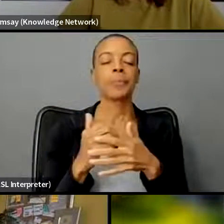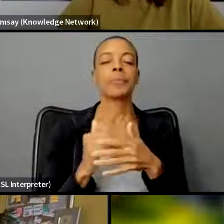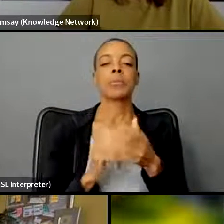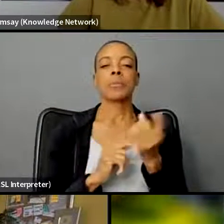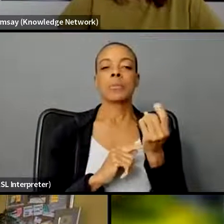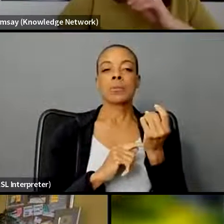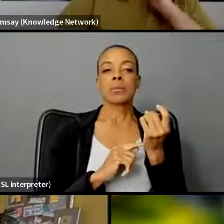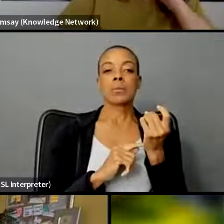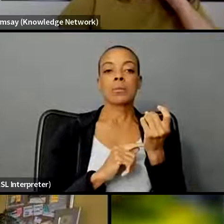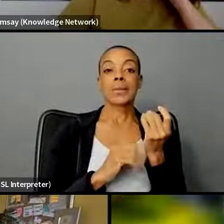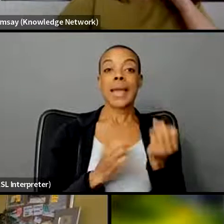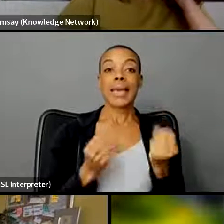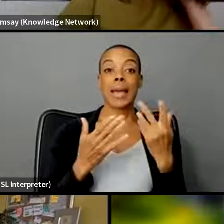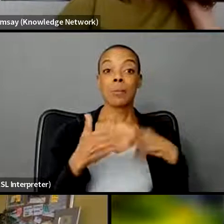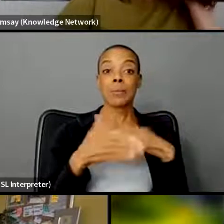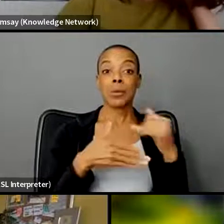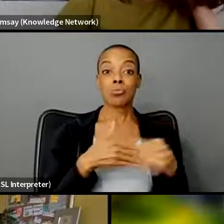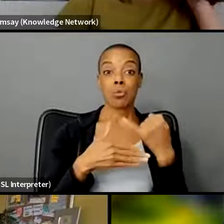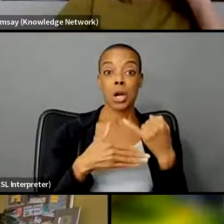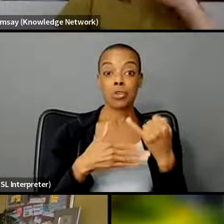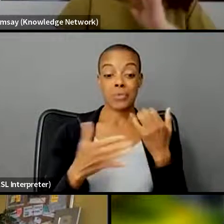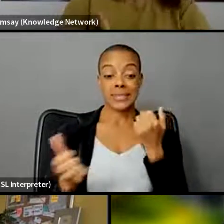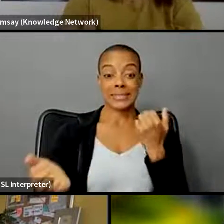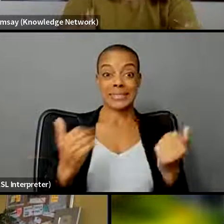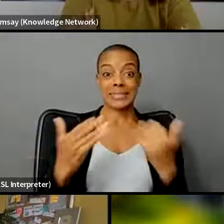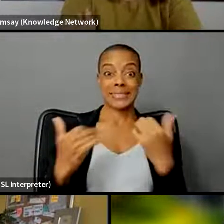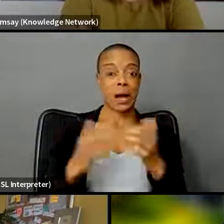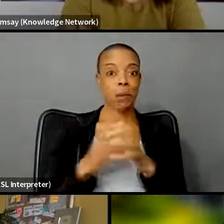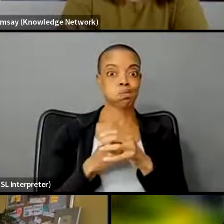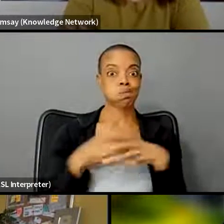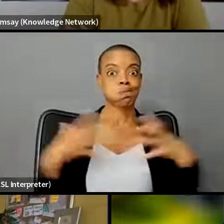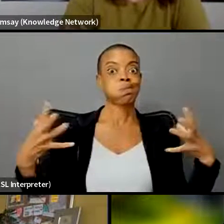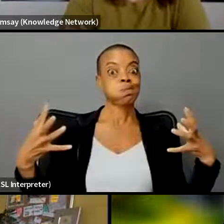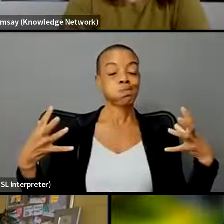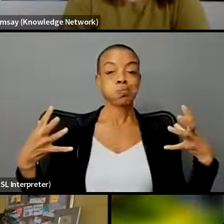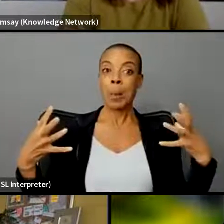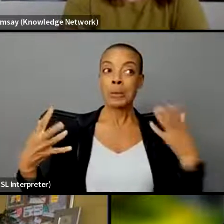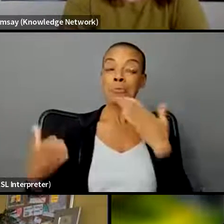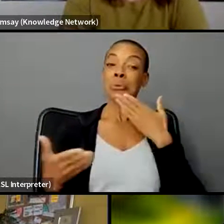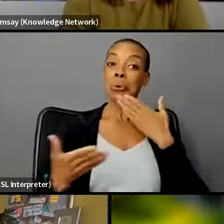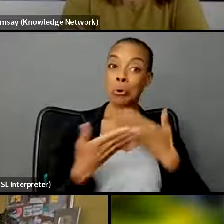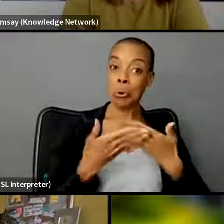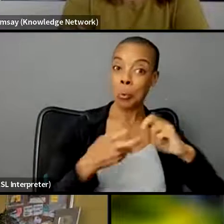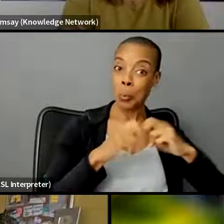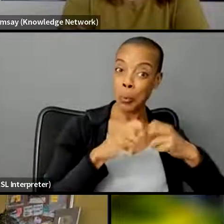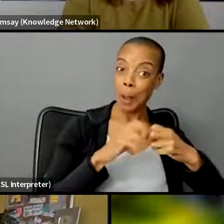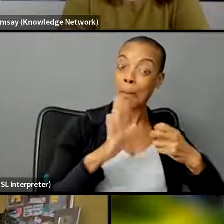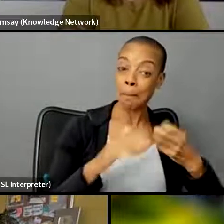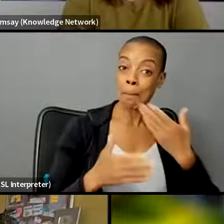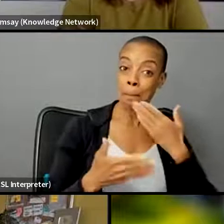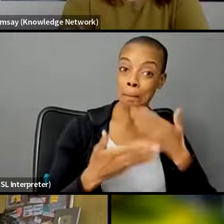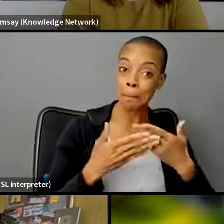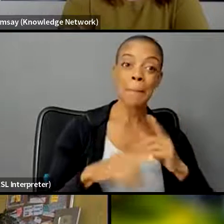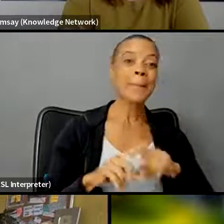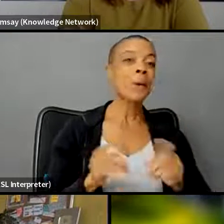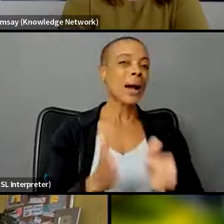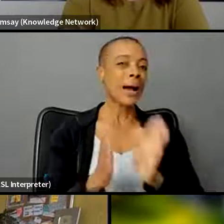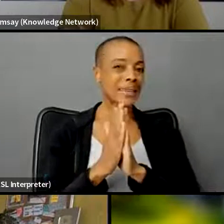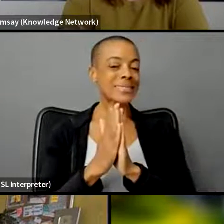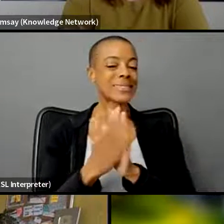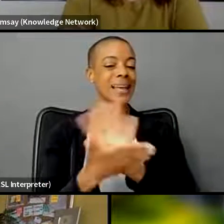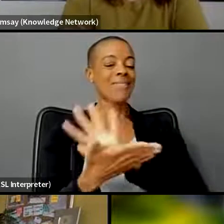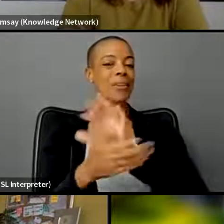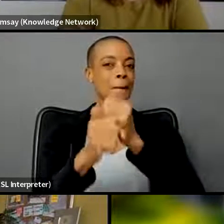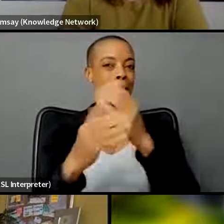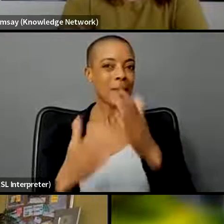The number of projects that we've been getting has ballooned, and it's a really great problem to have, but we're asking that filmmakers try to be a little bit more selective in what